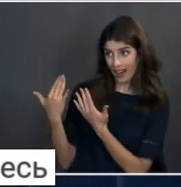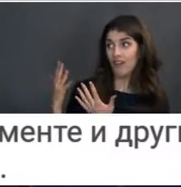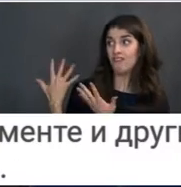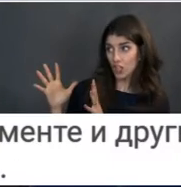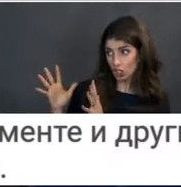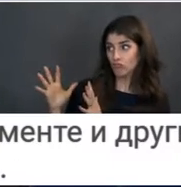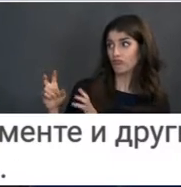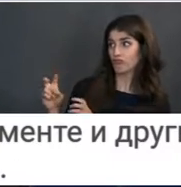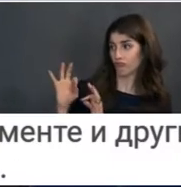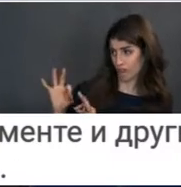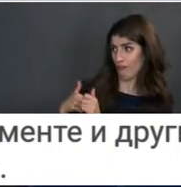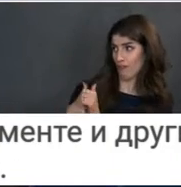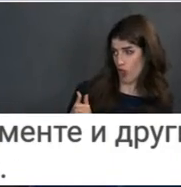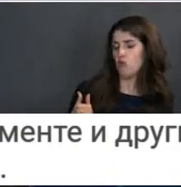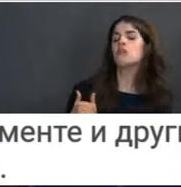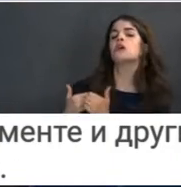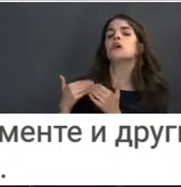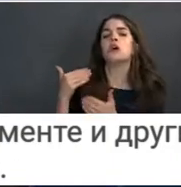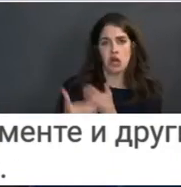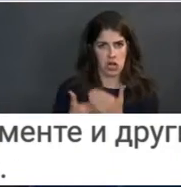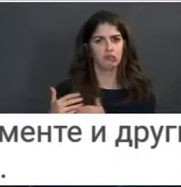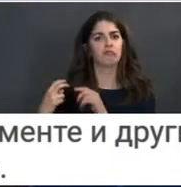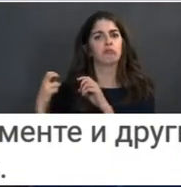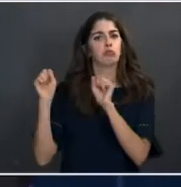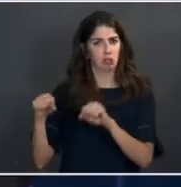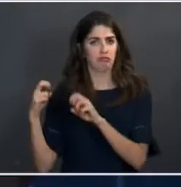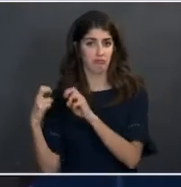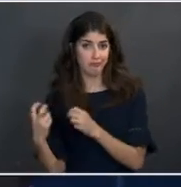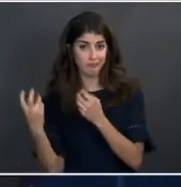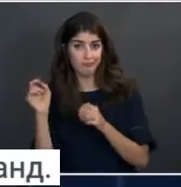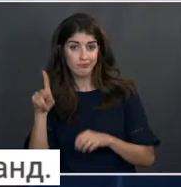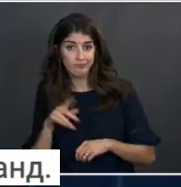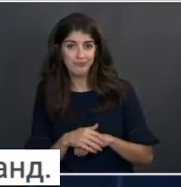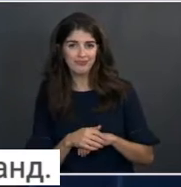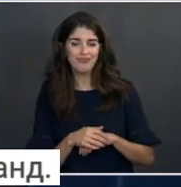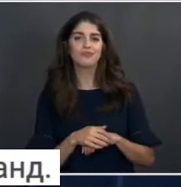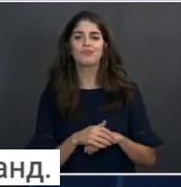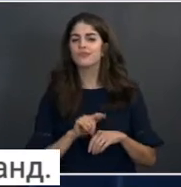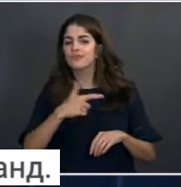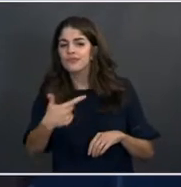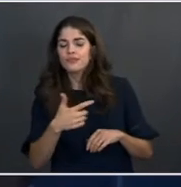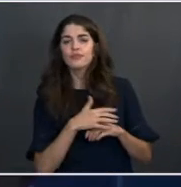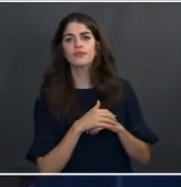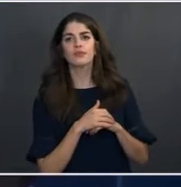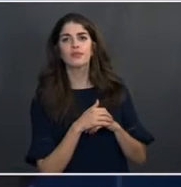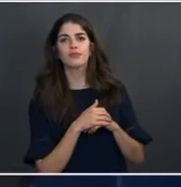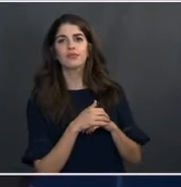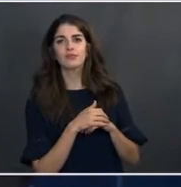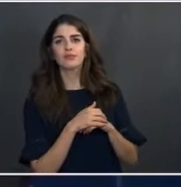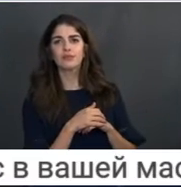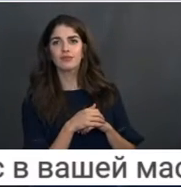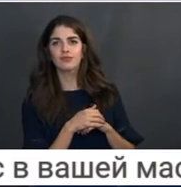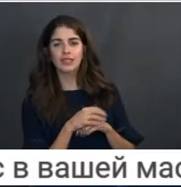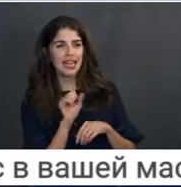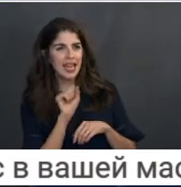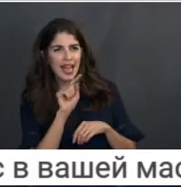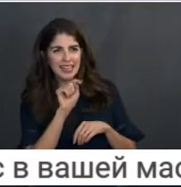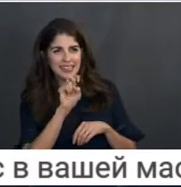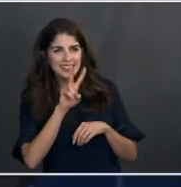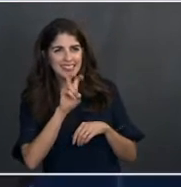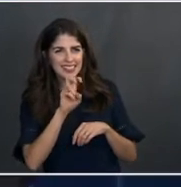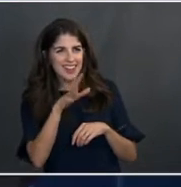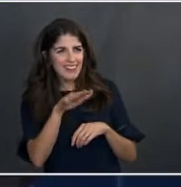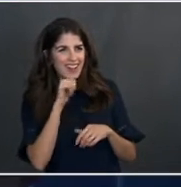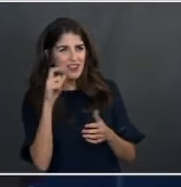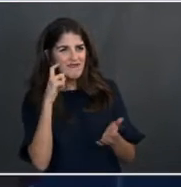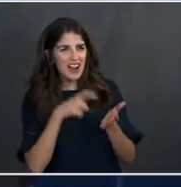issue in here and at the State Department and other parts of government. Go ahead. Steve Holland. Oh, hi. I didn't even recognize you with